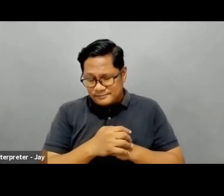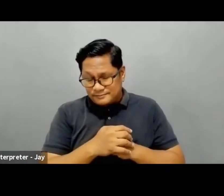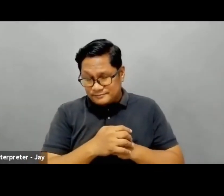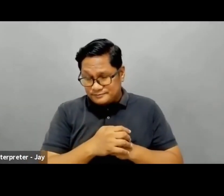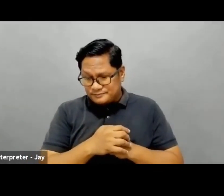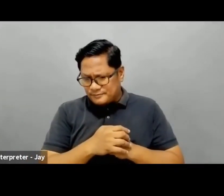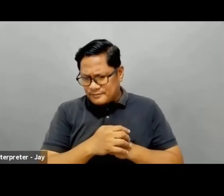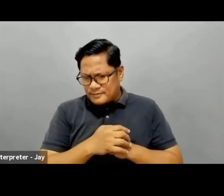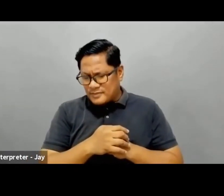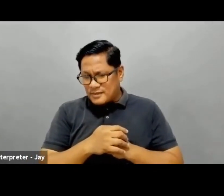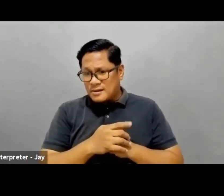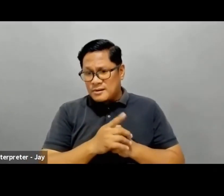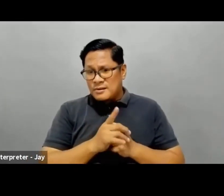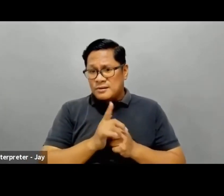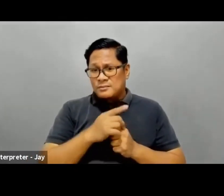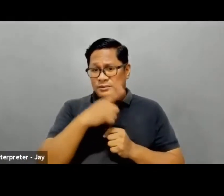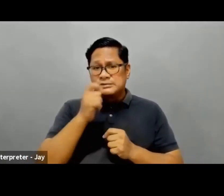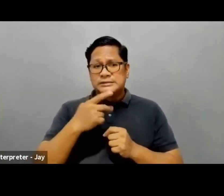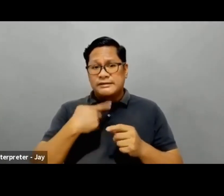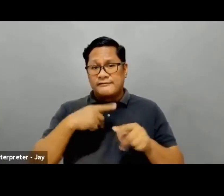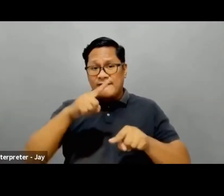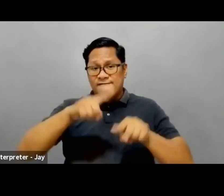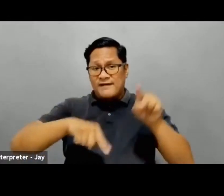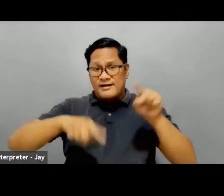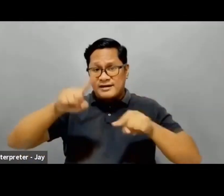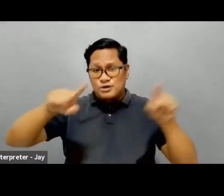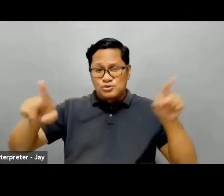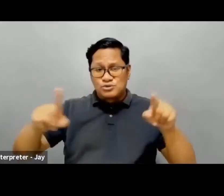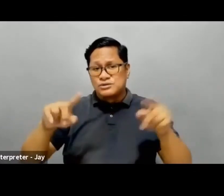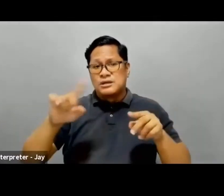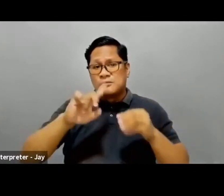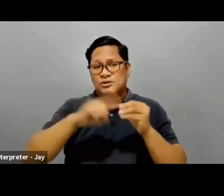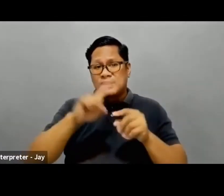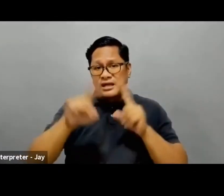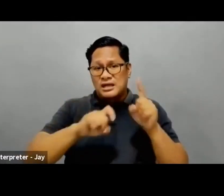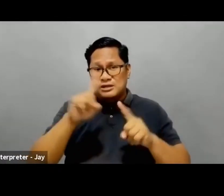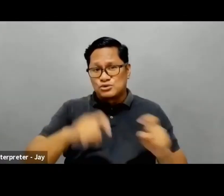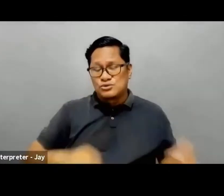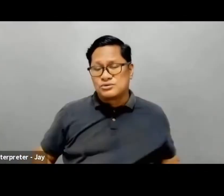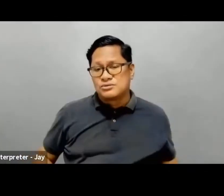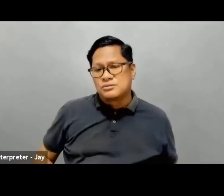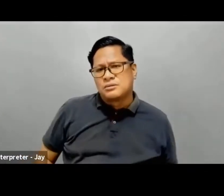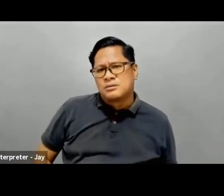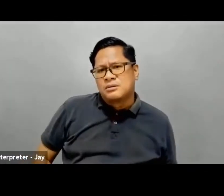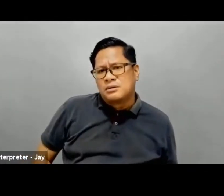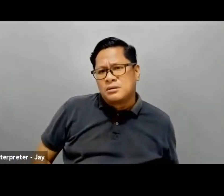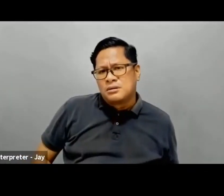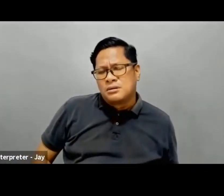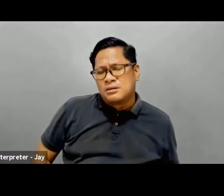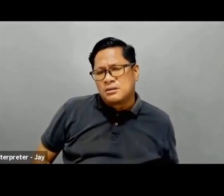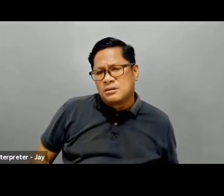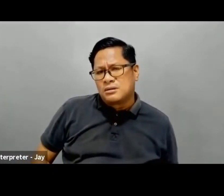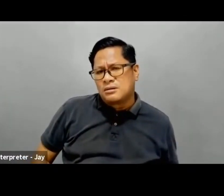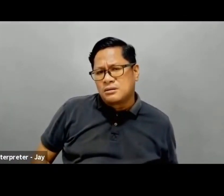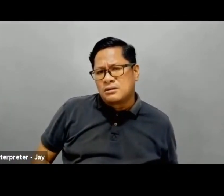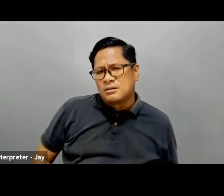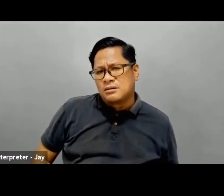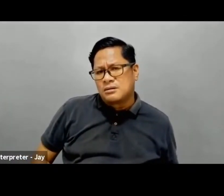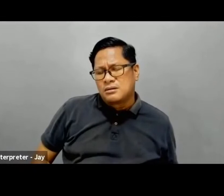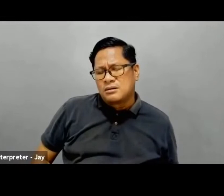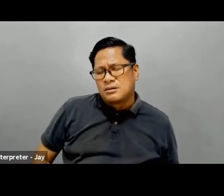Medyo variations kasi ang mga tanong ninyo dito. I had it written down